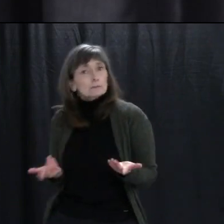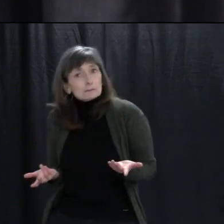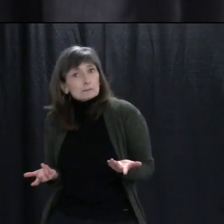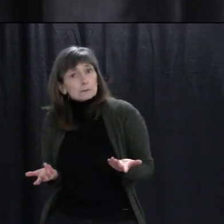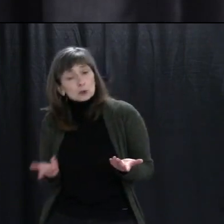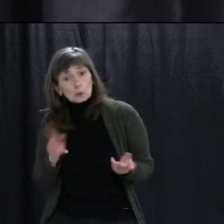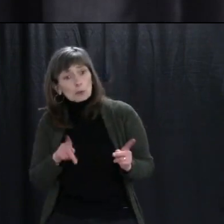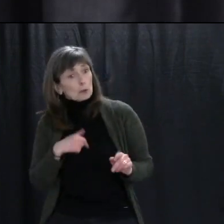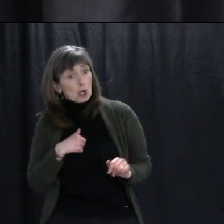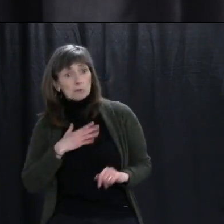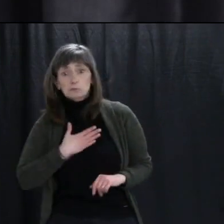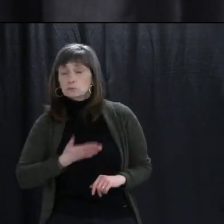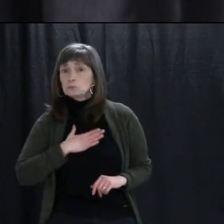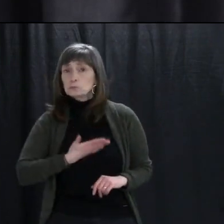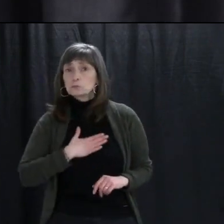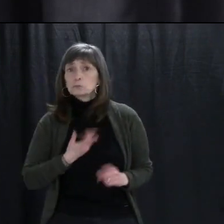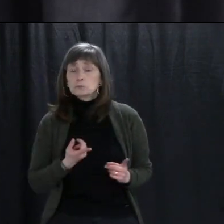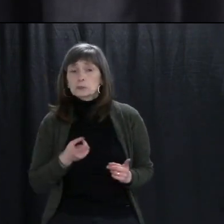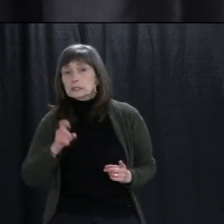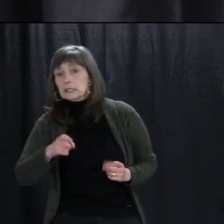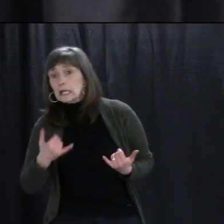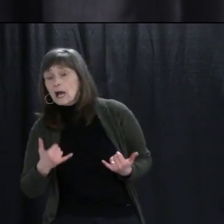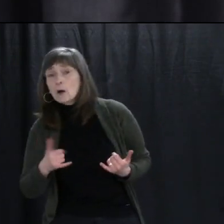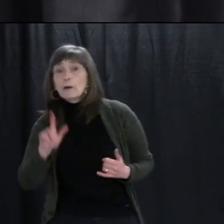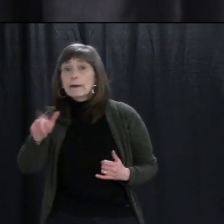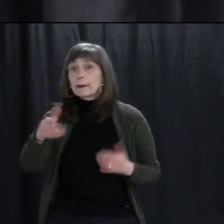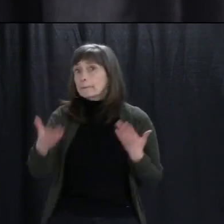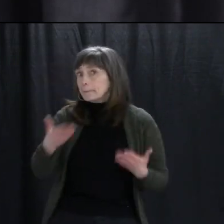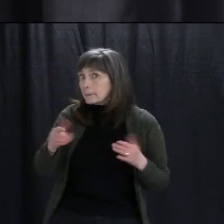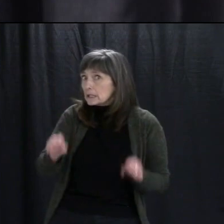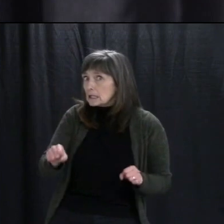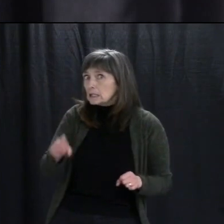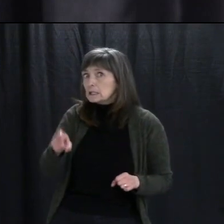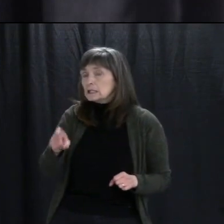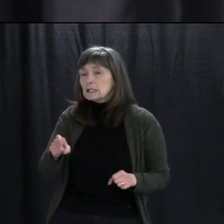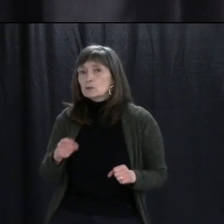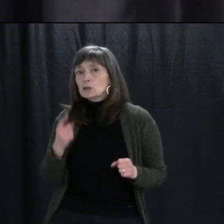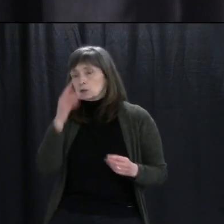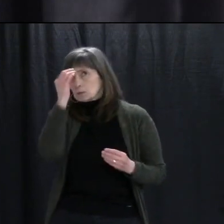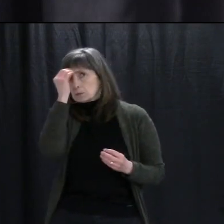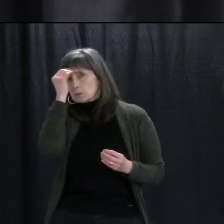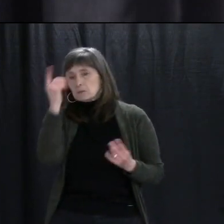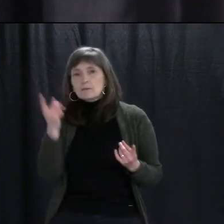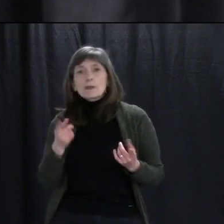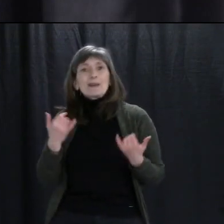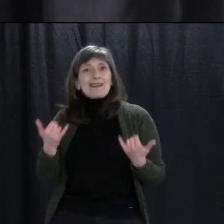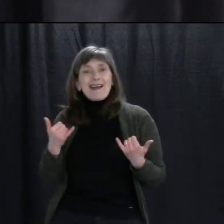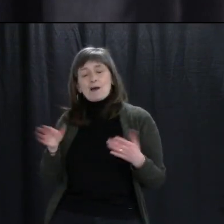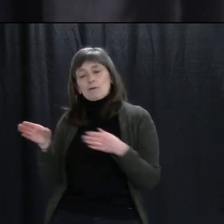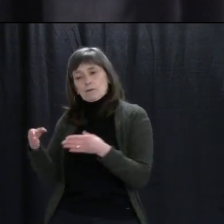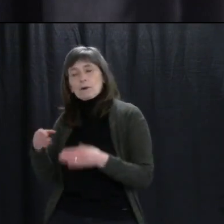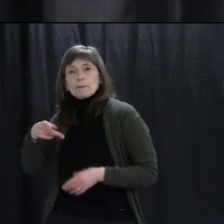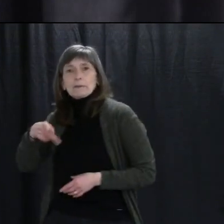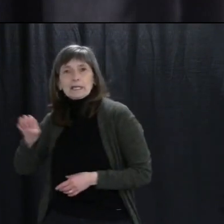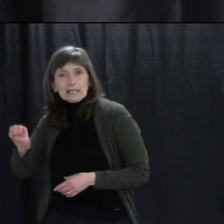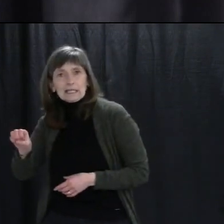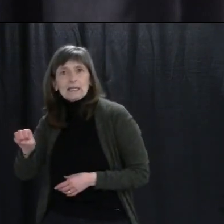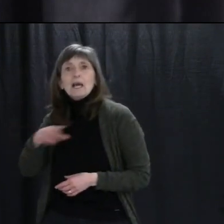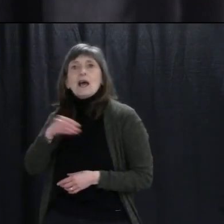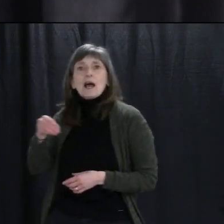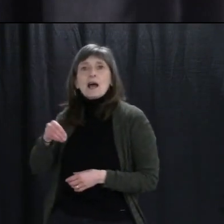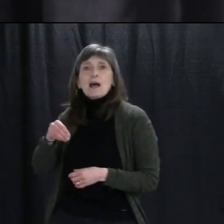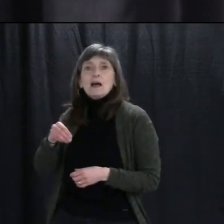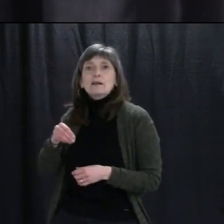might become necessary over time. Our main challenge at the moment is around PPE and reagents for